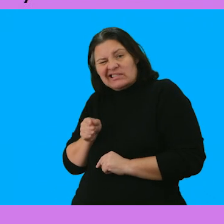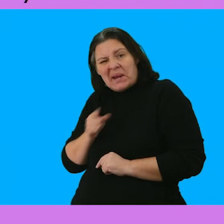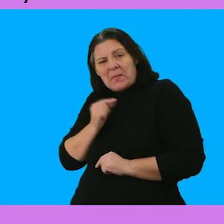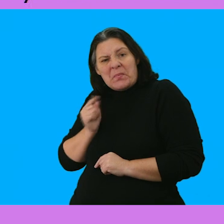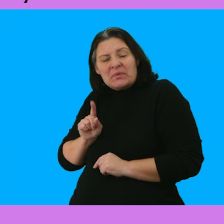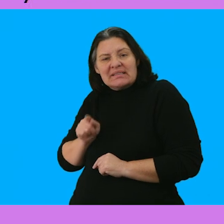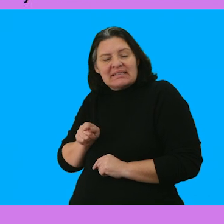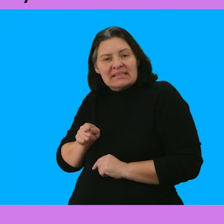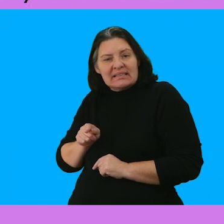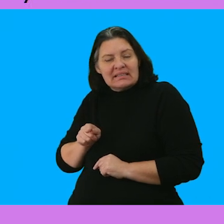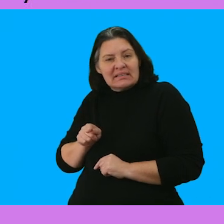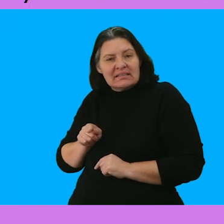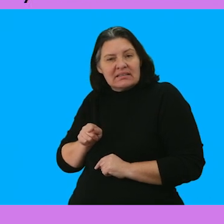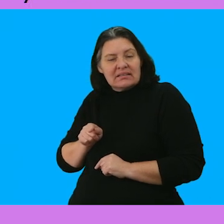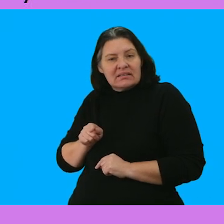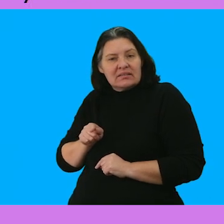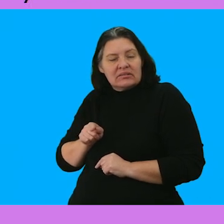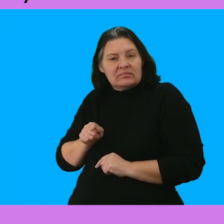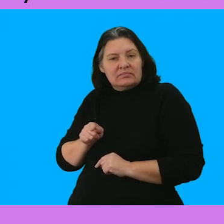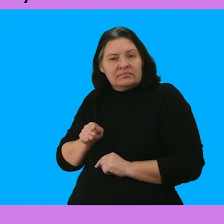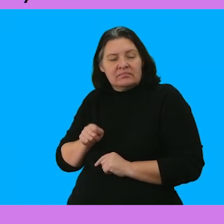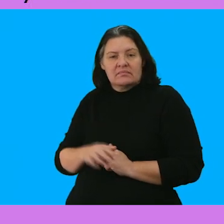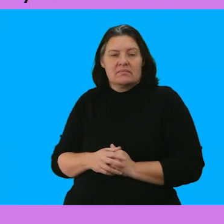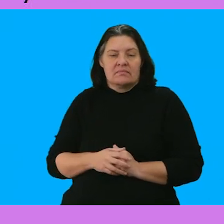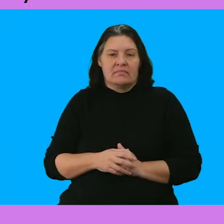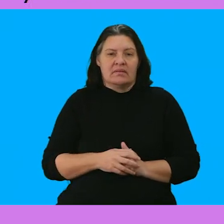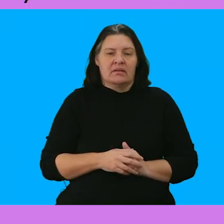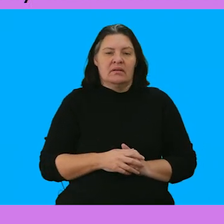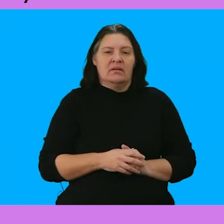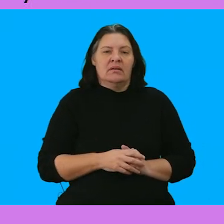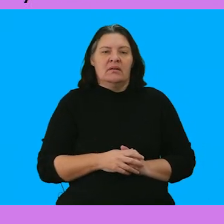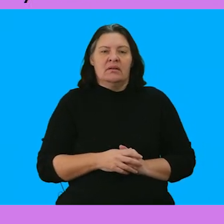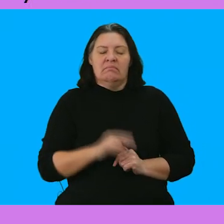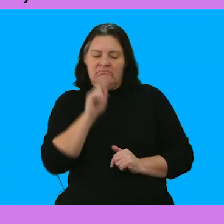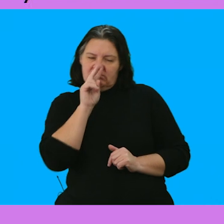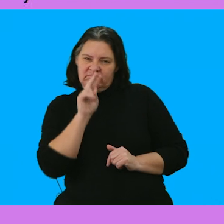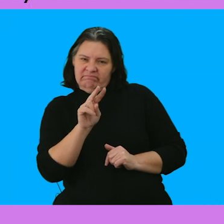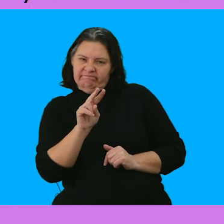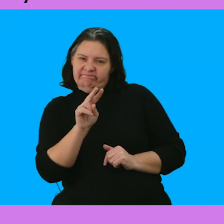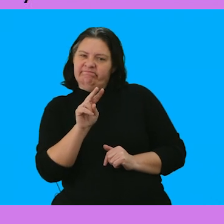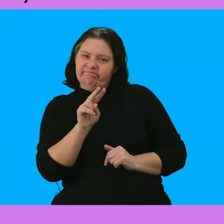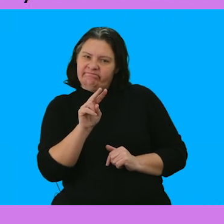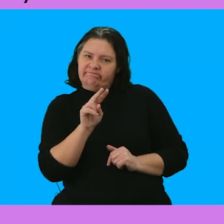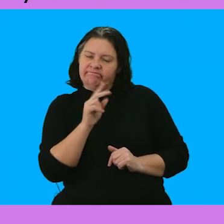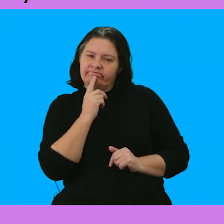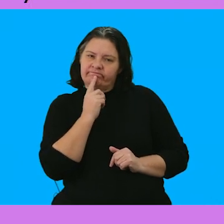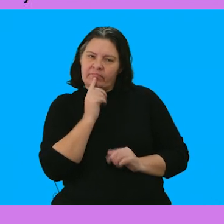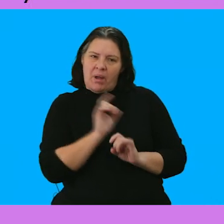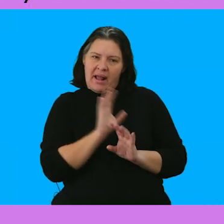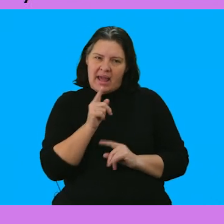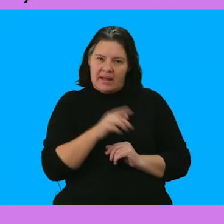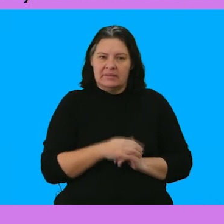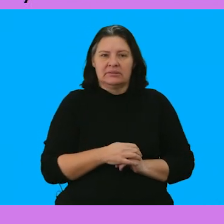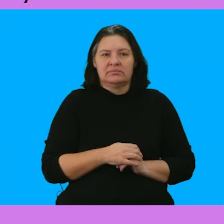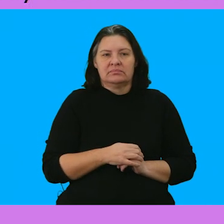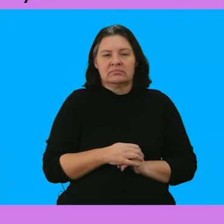the N2. Right, we now need to write down the first town he passes. So when I look at this, okay, just